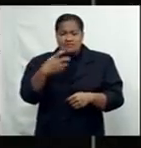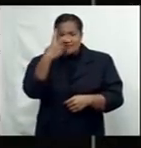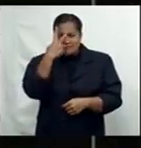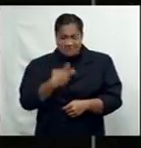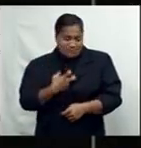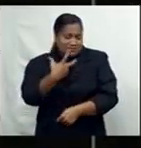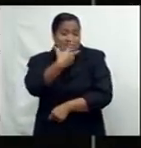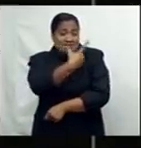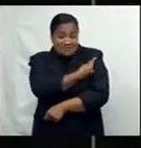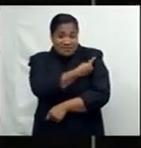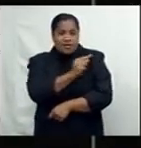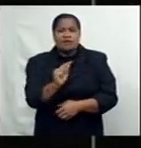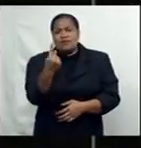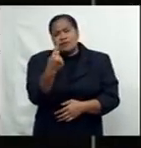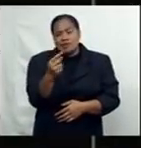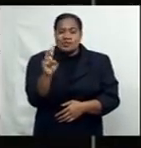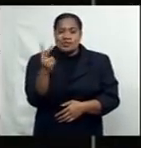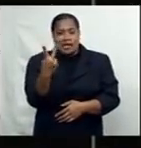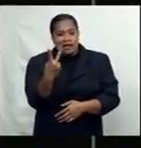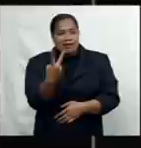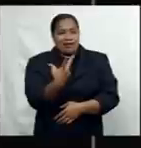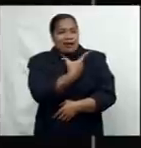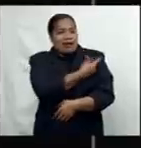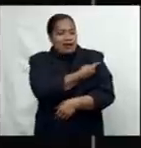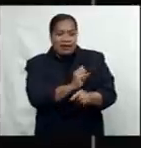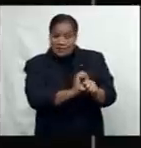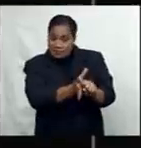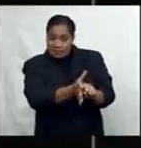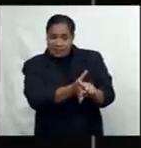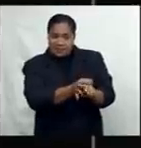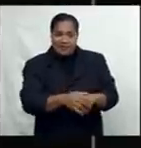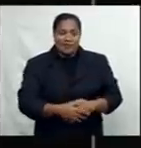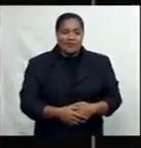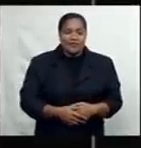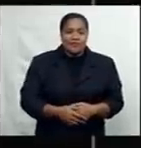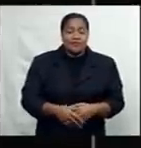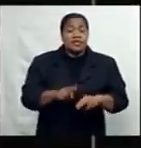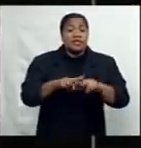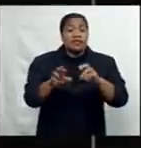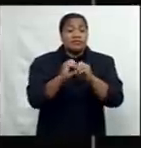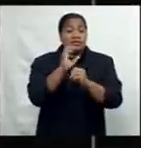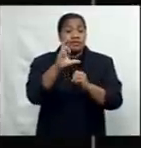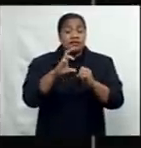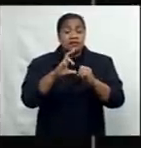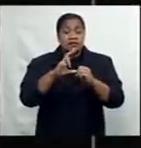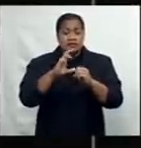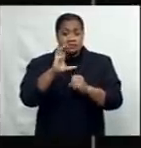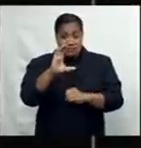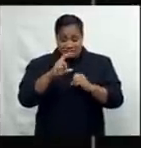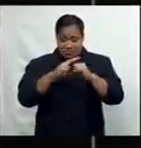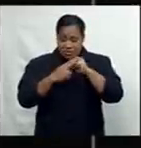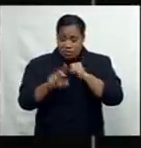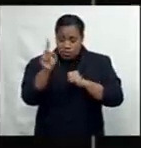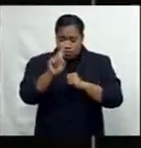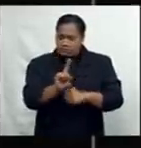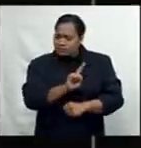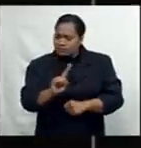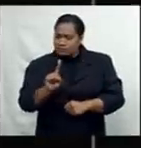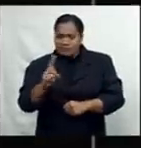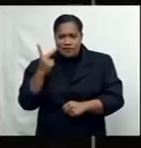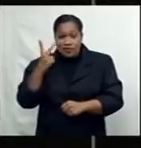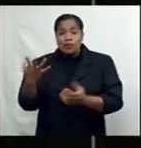their first or second COVID-19 jabs. FBC News today visited the vaccination site